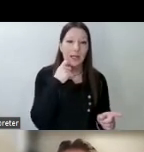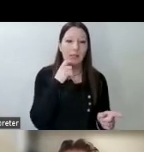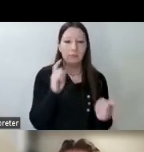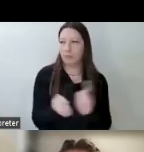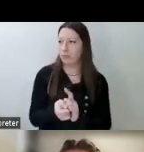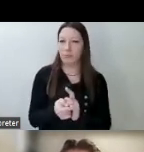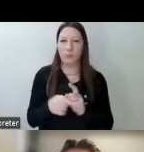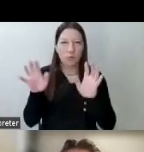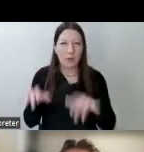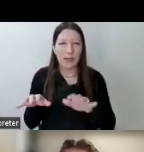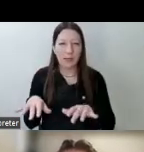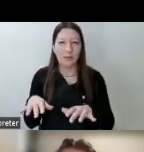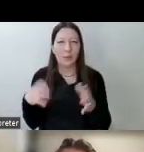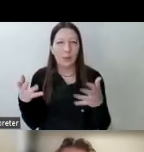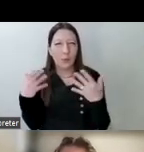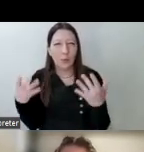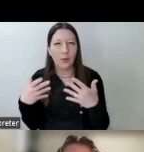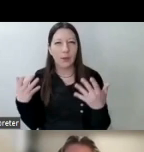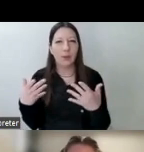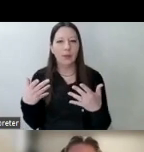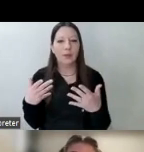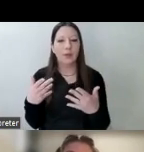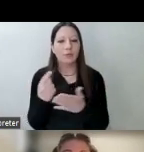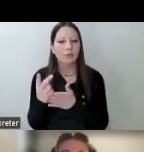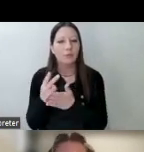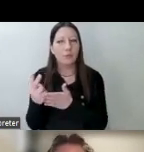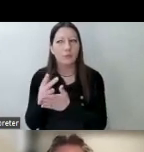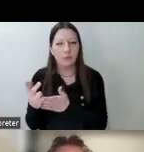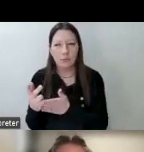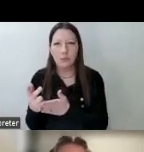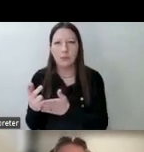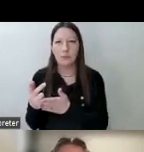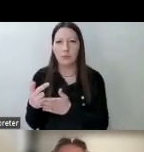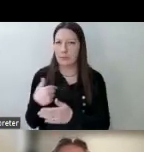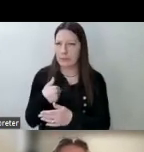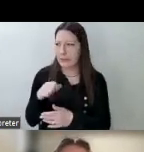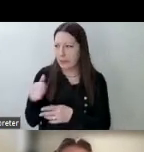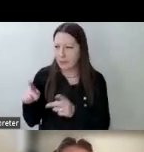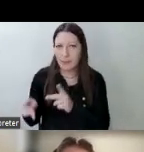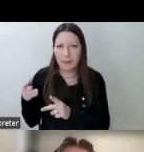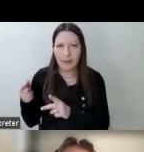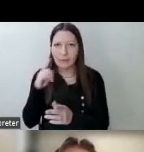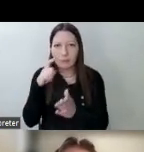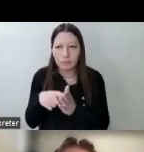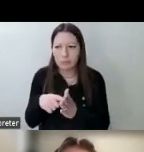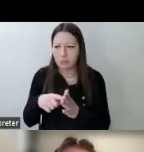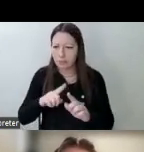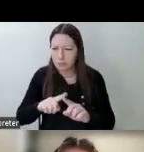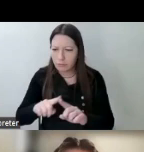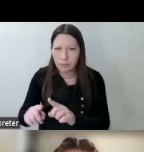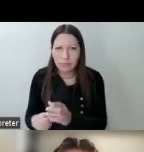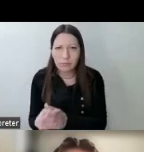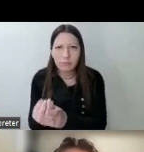this gloomier weather, myself and other community members began to notice new vegetation, specifically these large orange mushrooms that we had